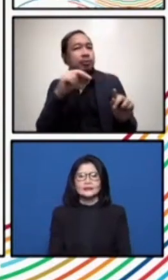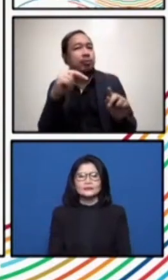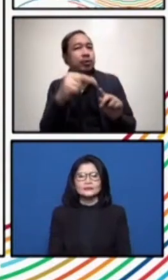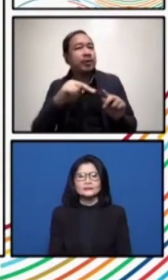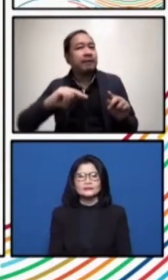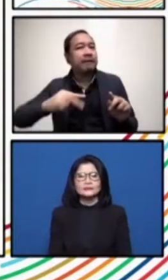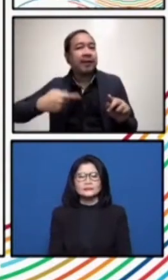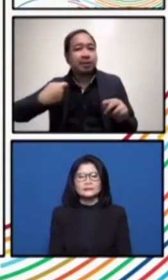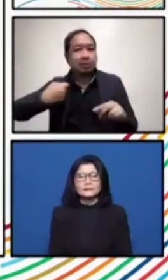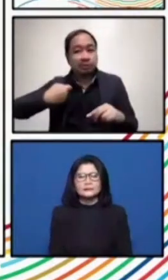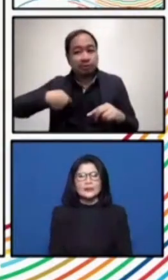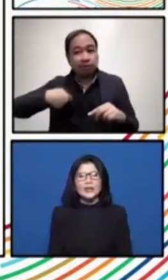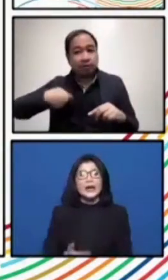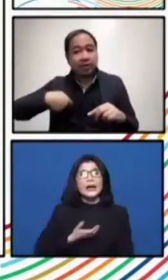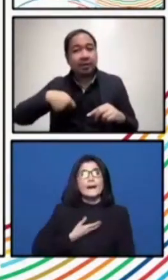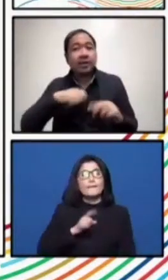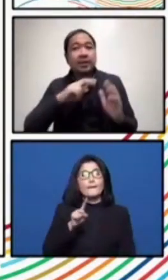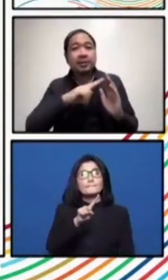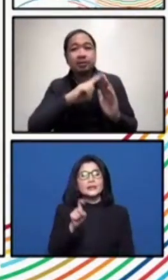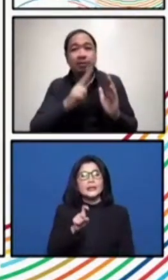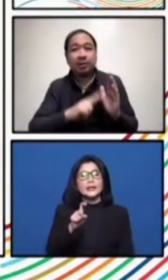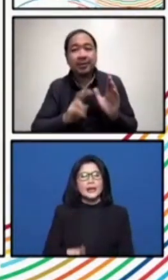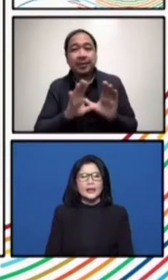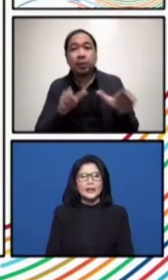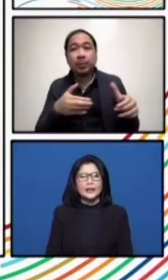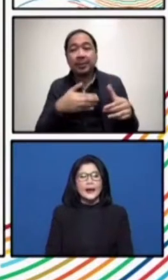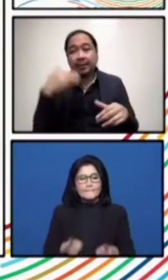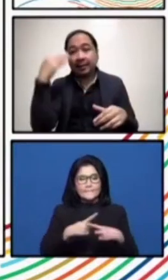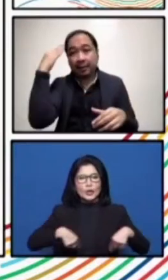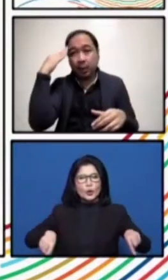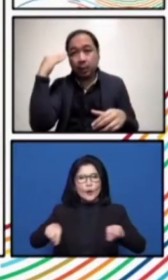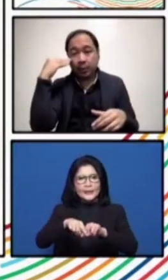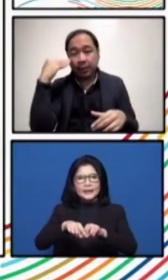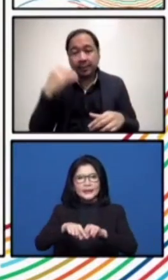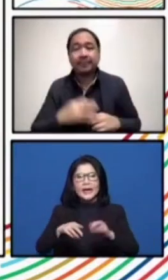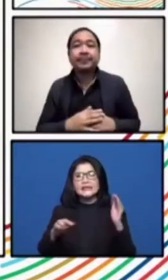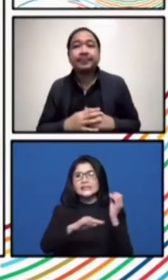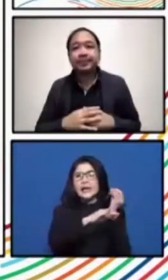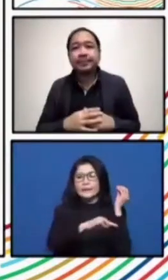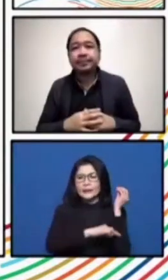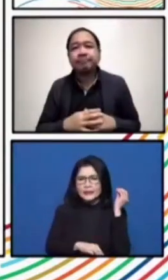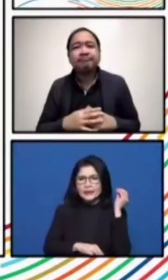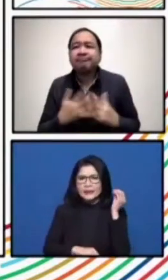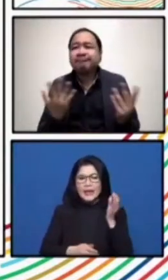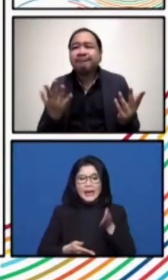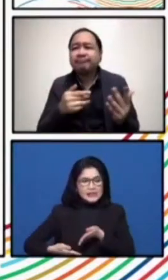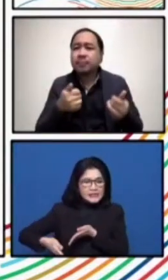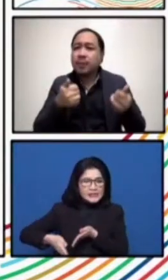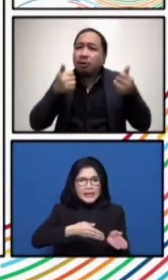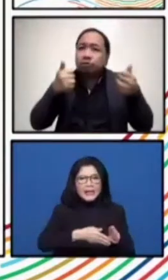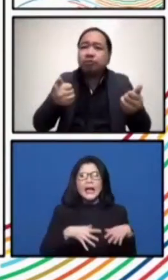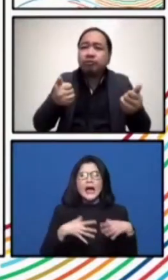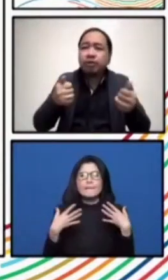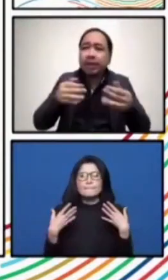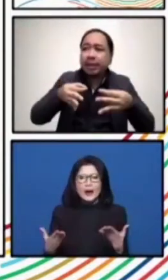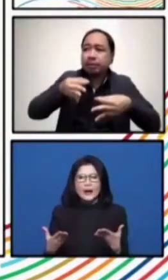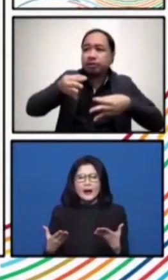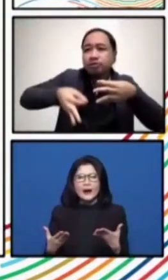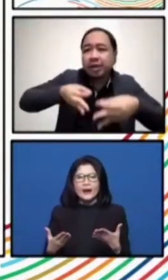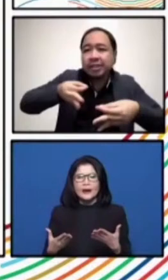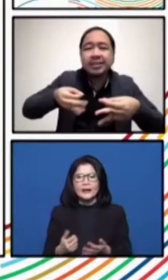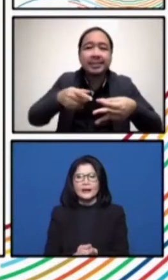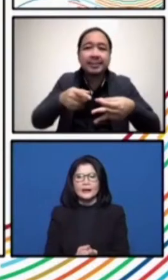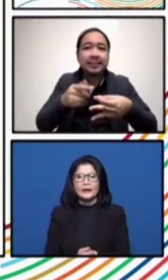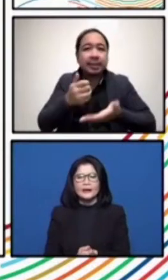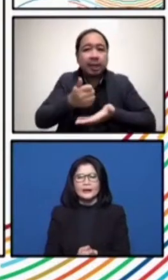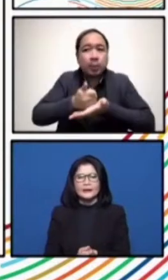vice chair of the crpd committee what have been the effective strategies uh that you've seen that have